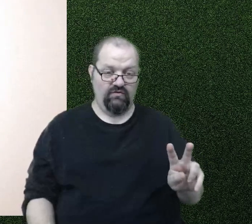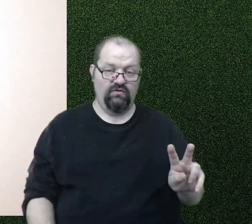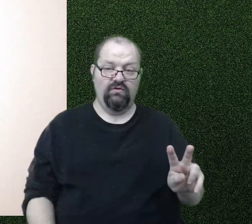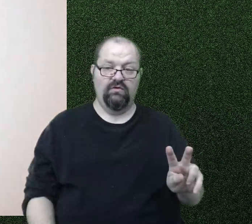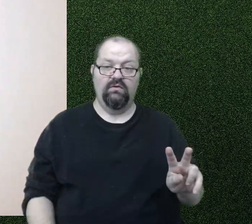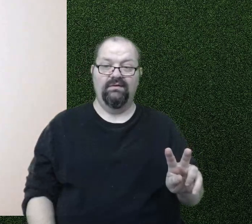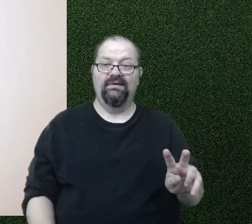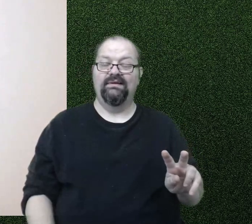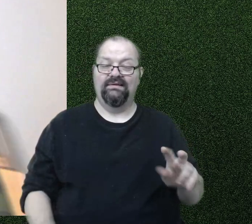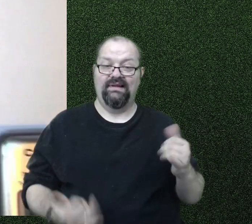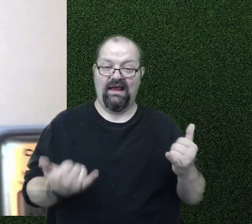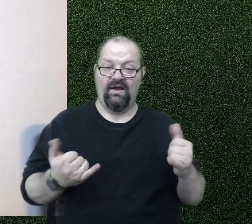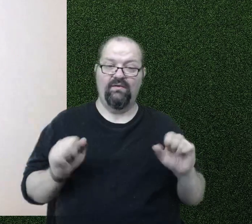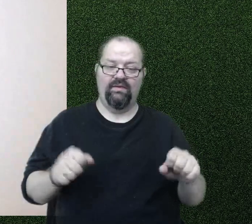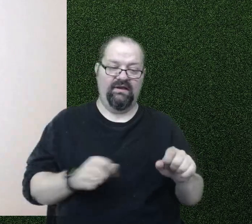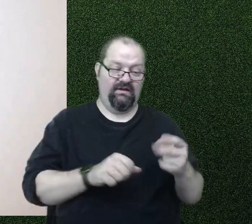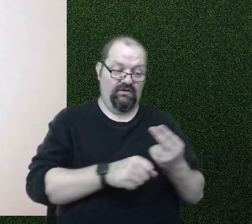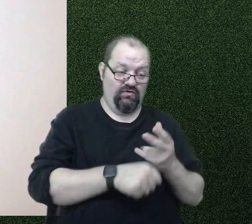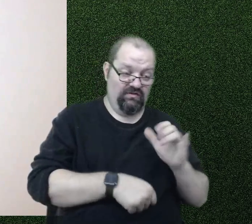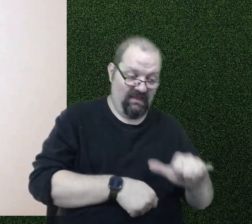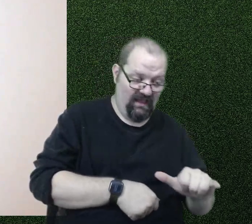equals this to find T1.